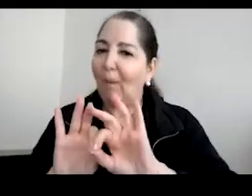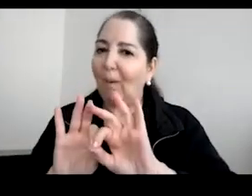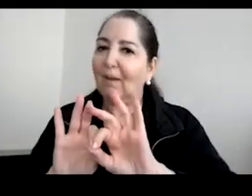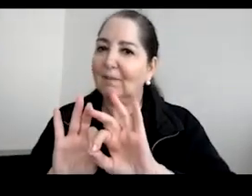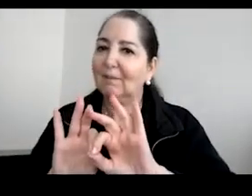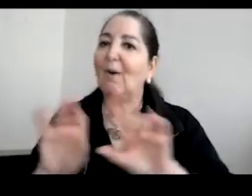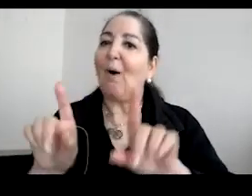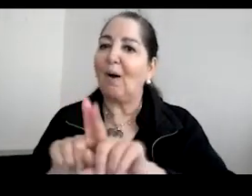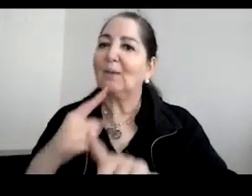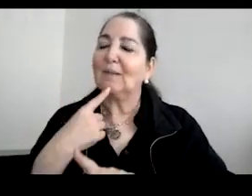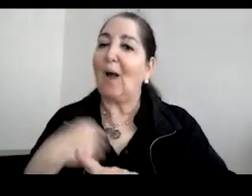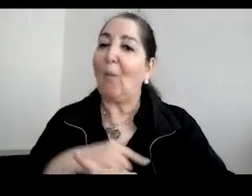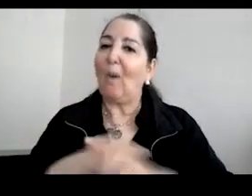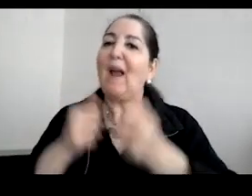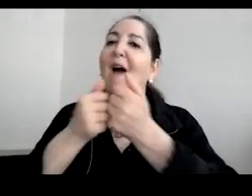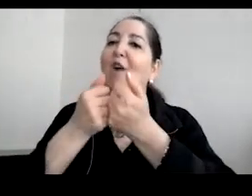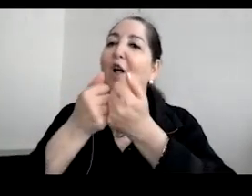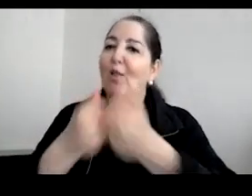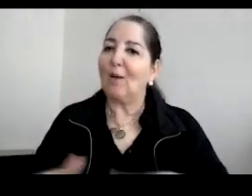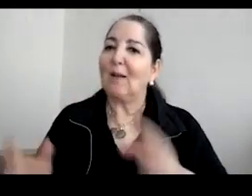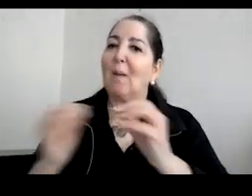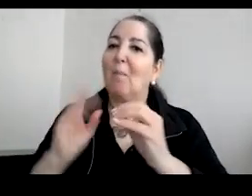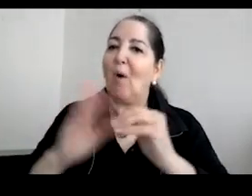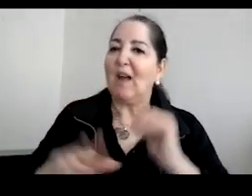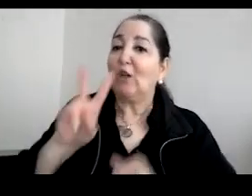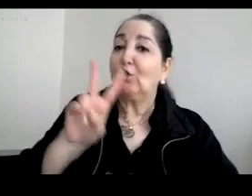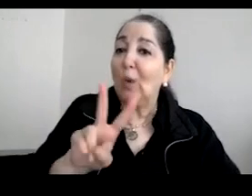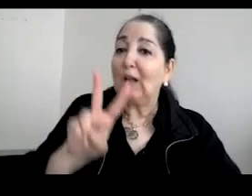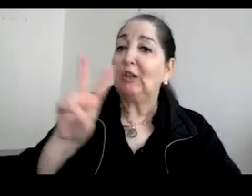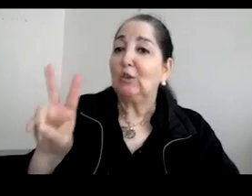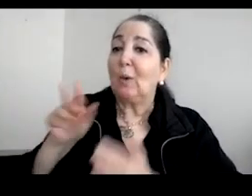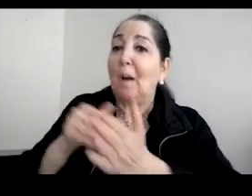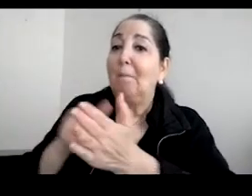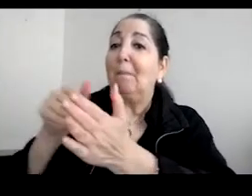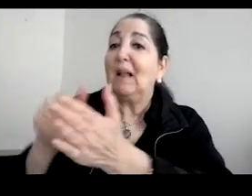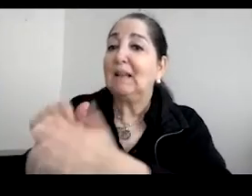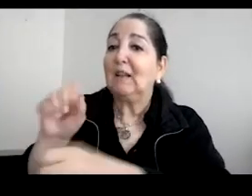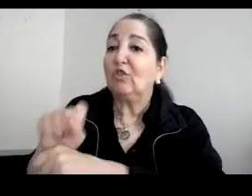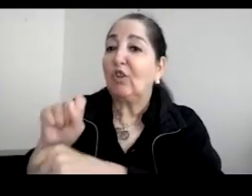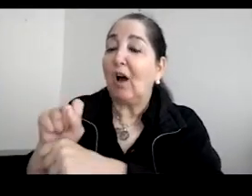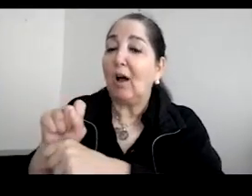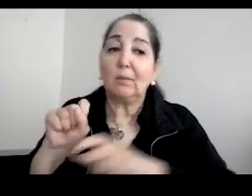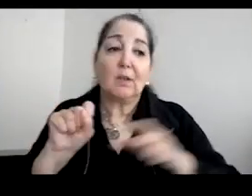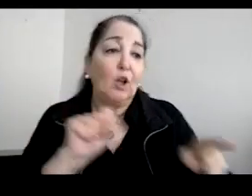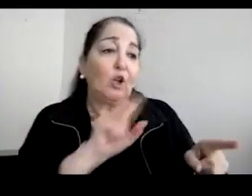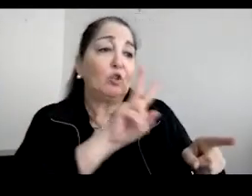than 22 million jobs altogether, and so that 2.5 million increase in